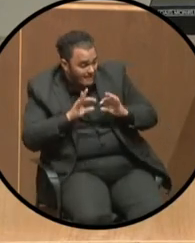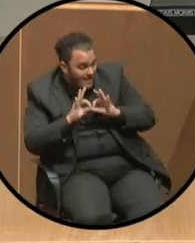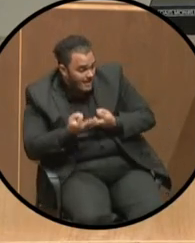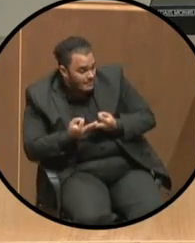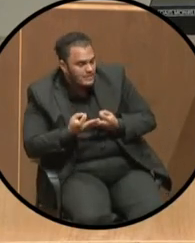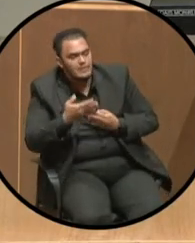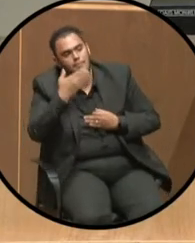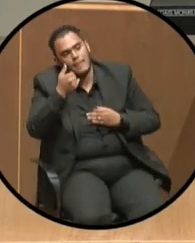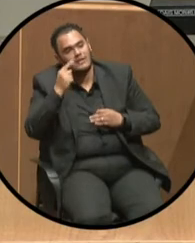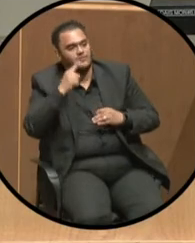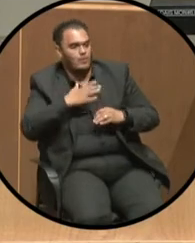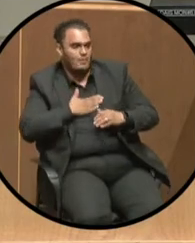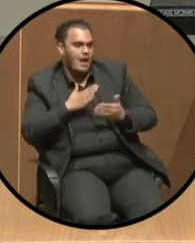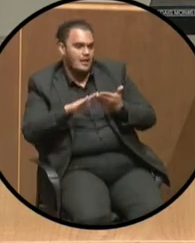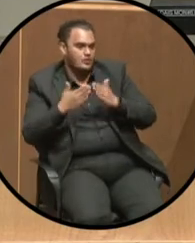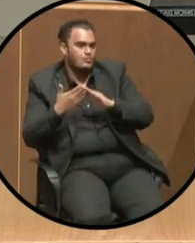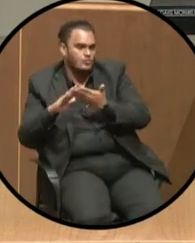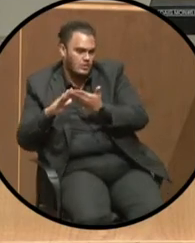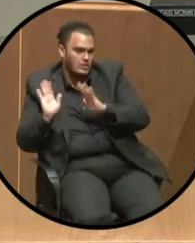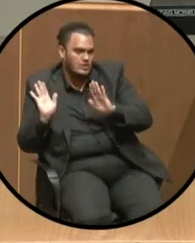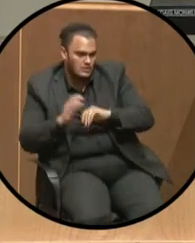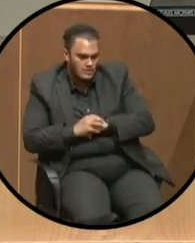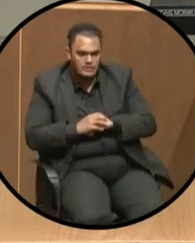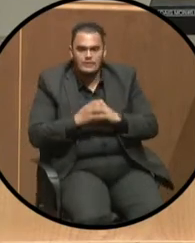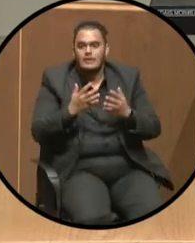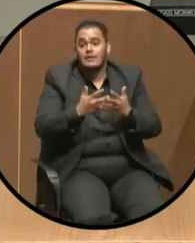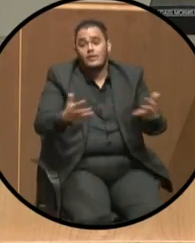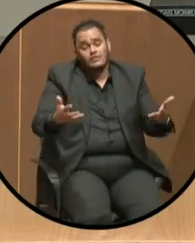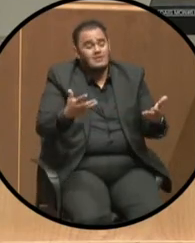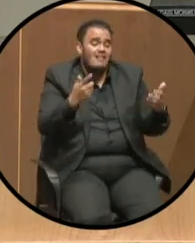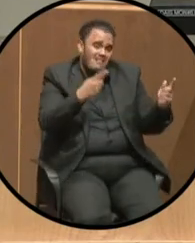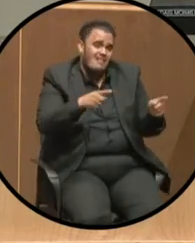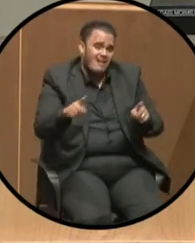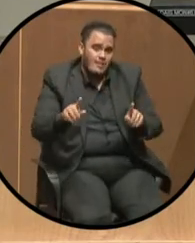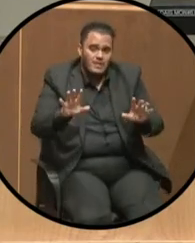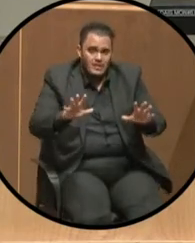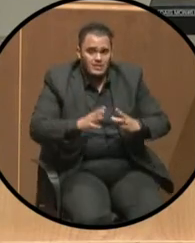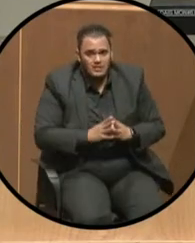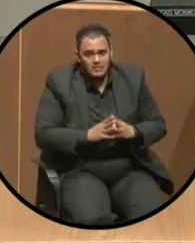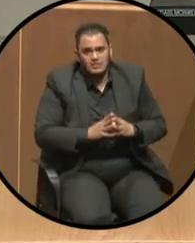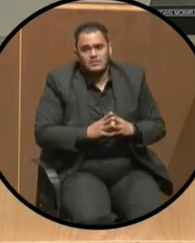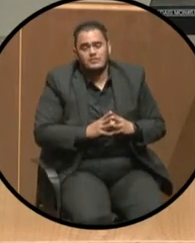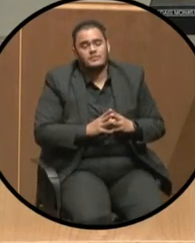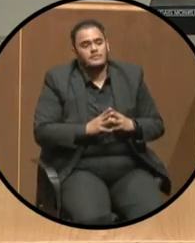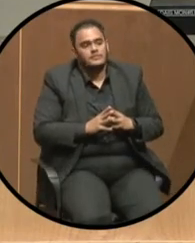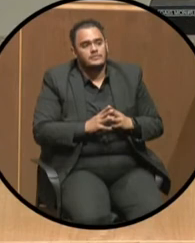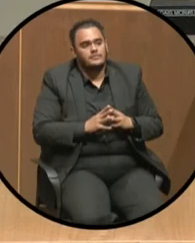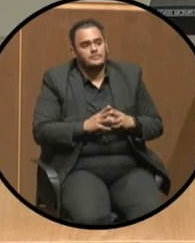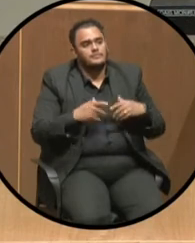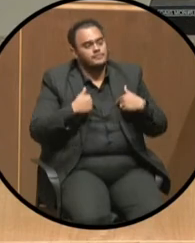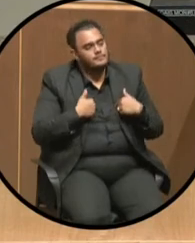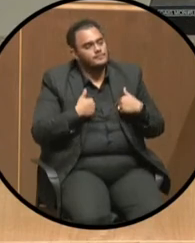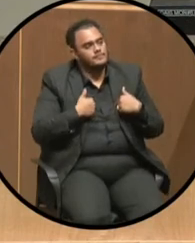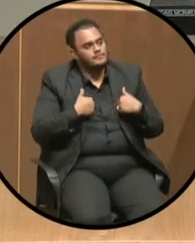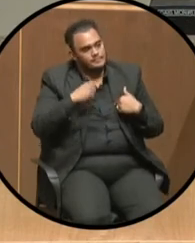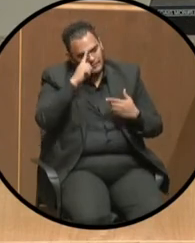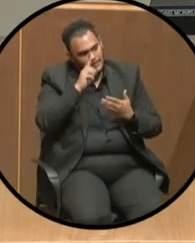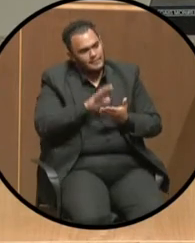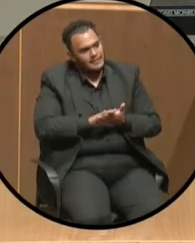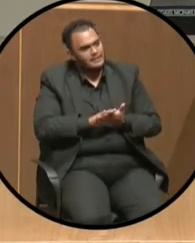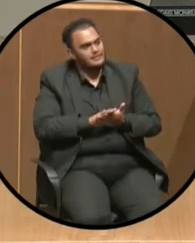Like I said, it's just there's a lot going on. But what I believe is that our surrounding